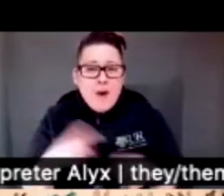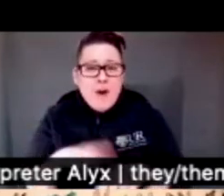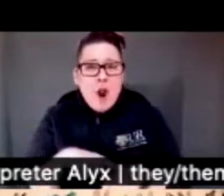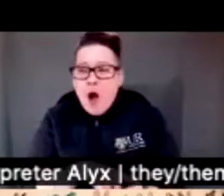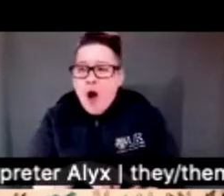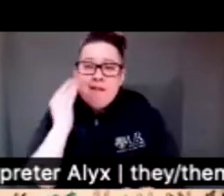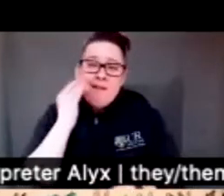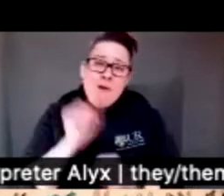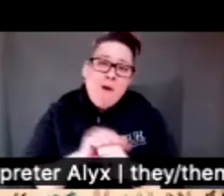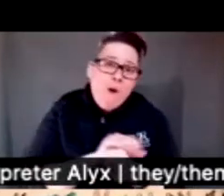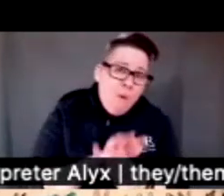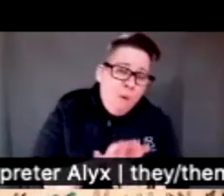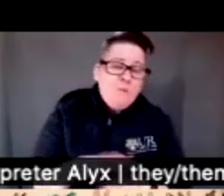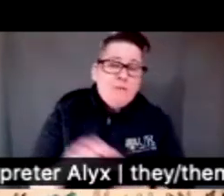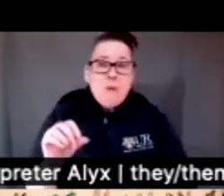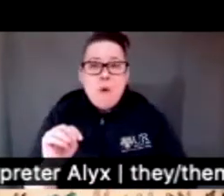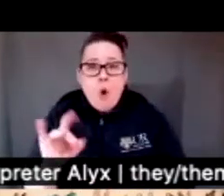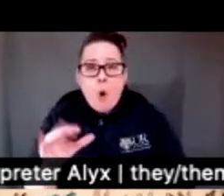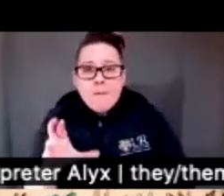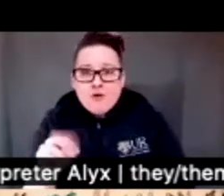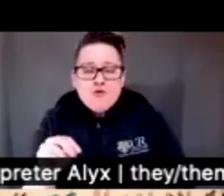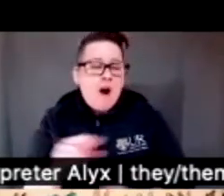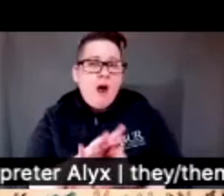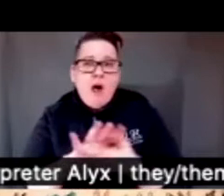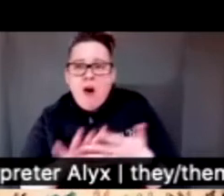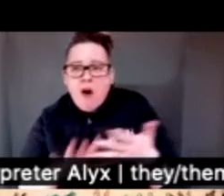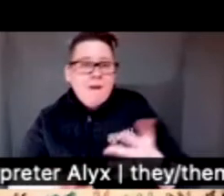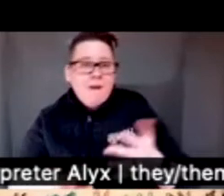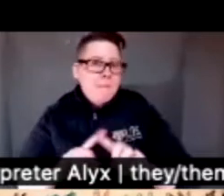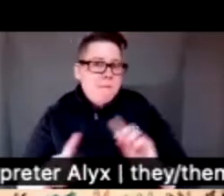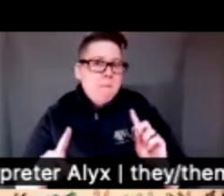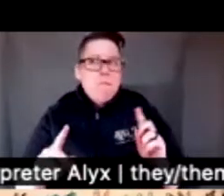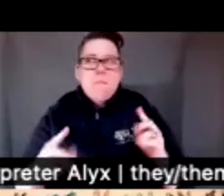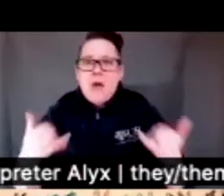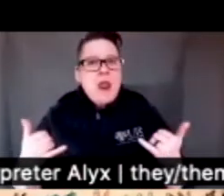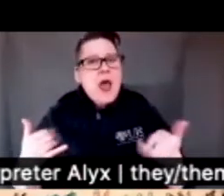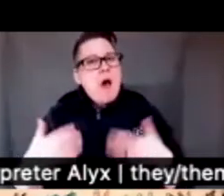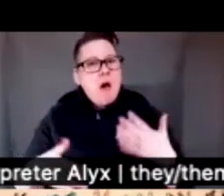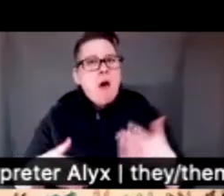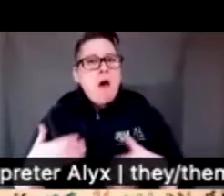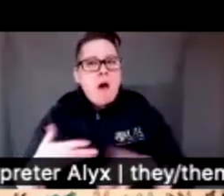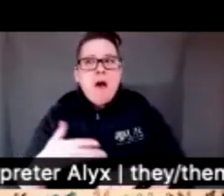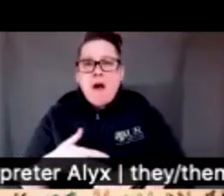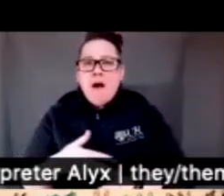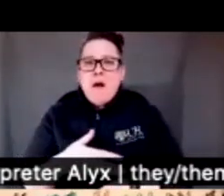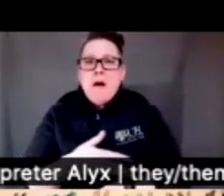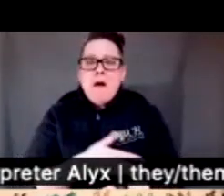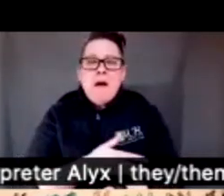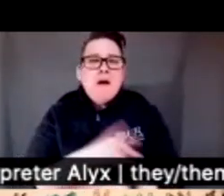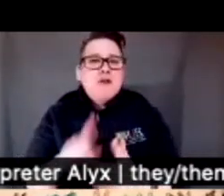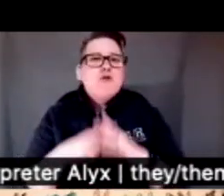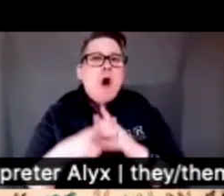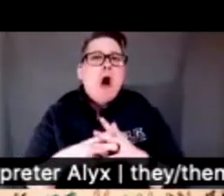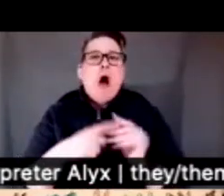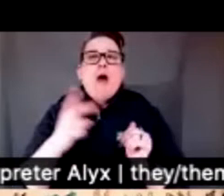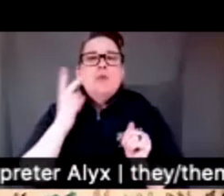and Omicron strain and related issues. But I think, as things are getting better, you're beginning to see the light at the